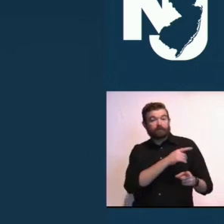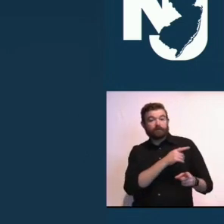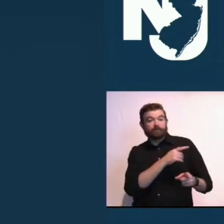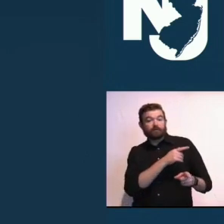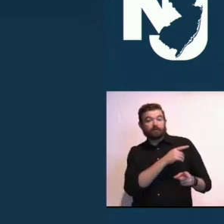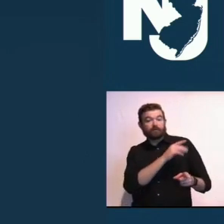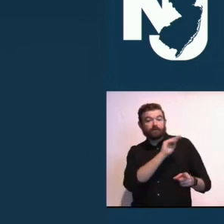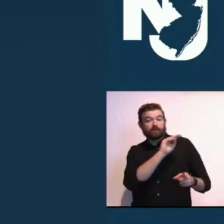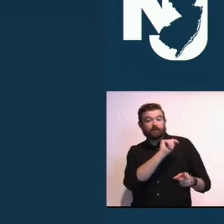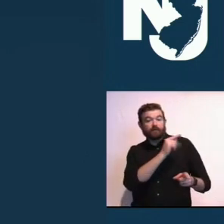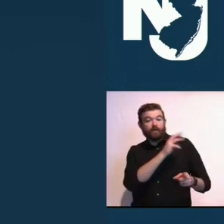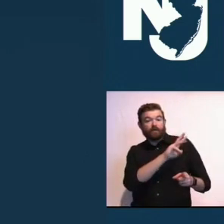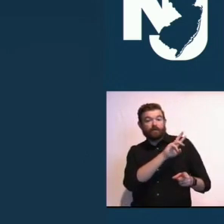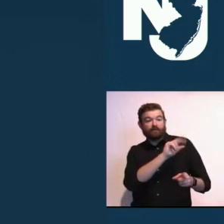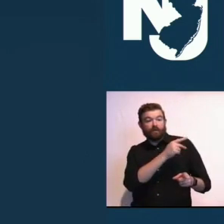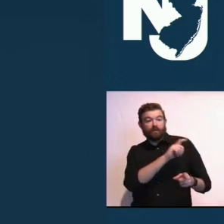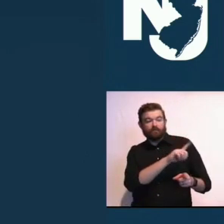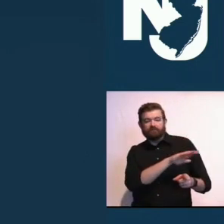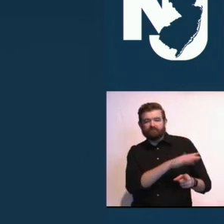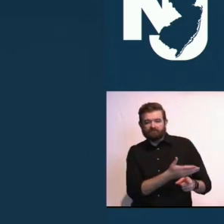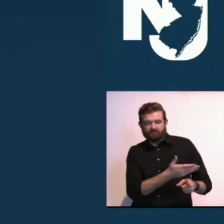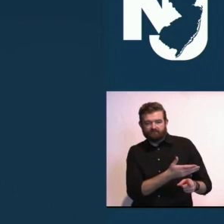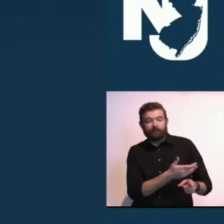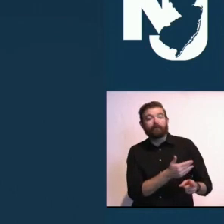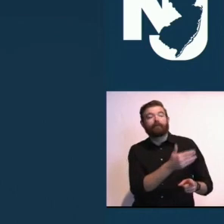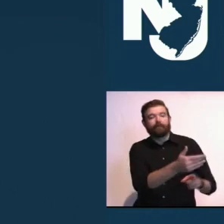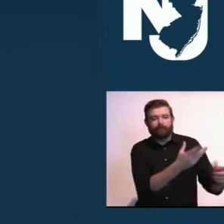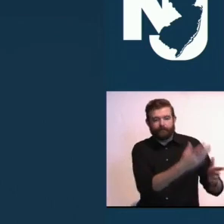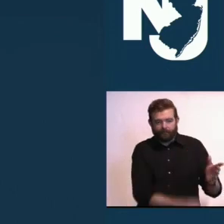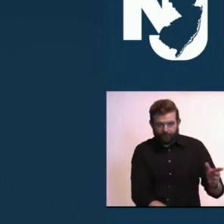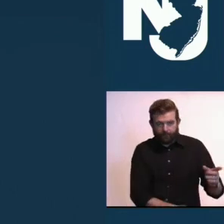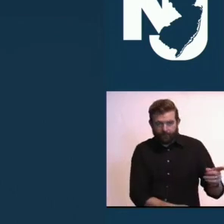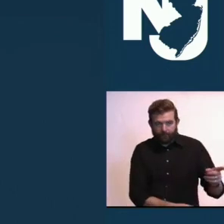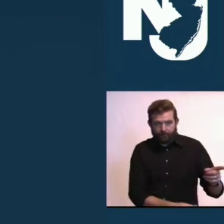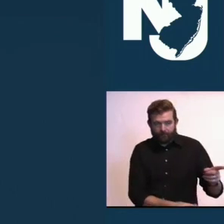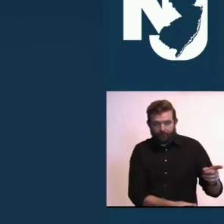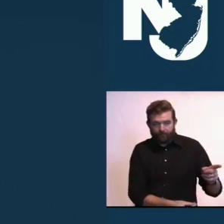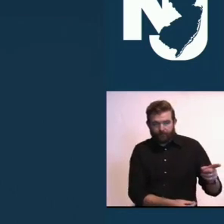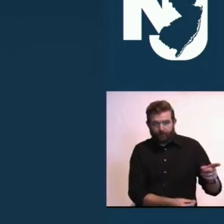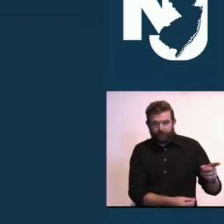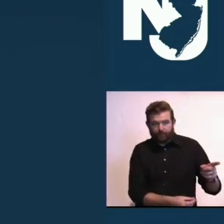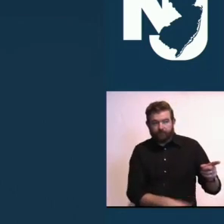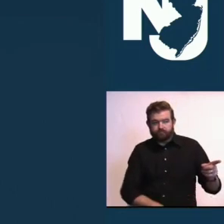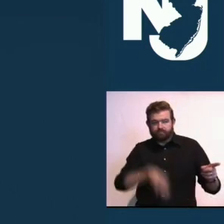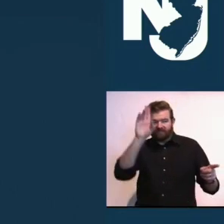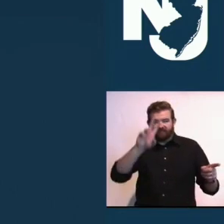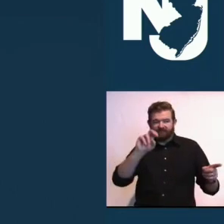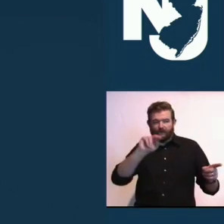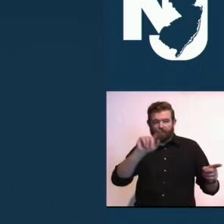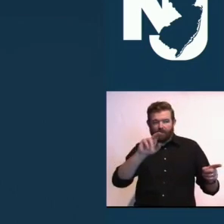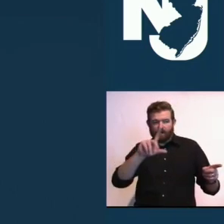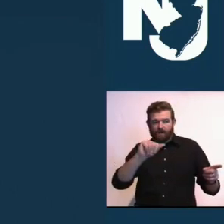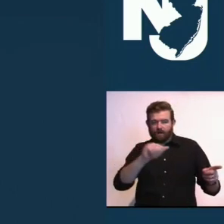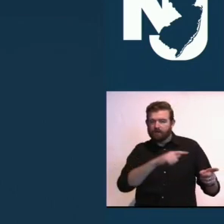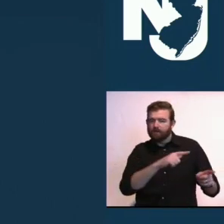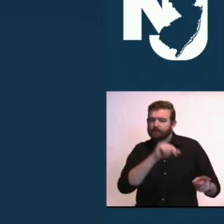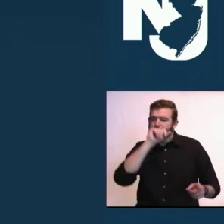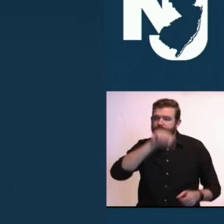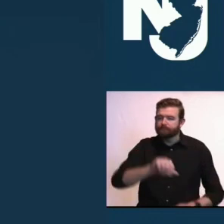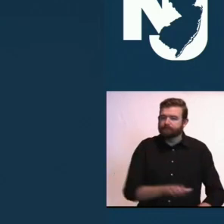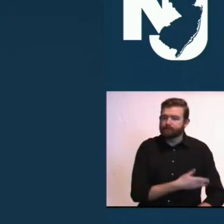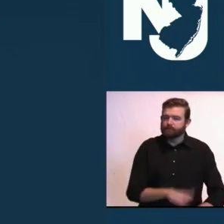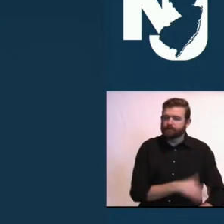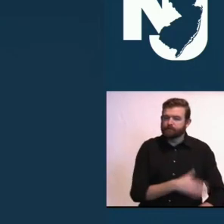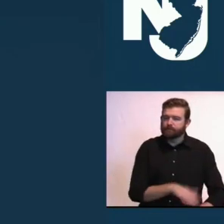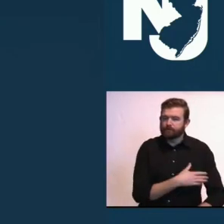raised in Point Pleasant Beach, music was his life. He spent time as a recording engineer in Nashville before returning